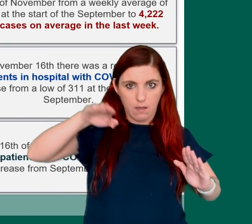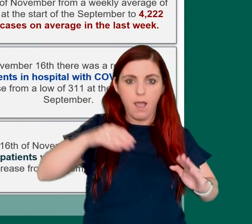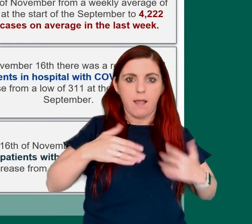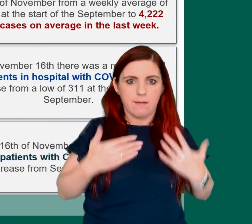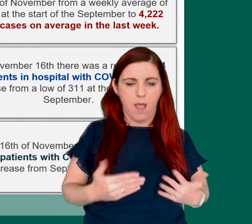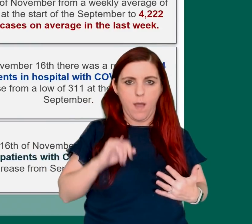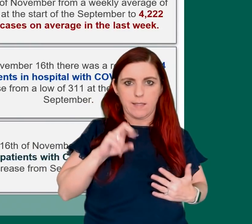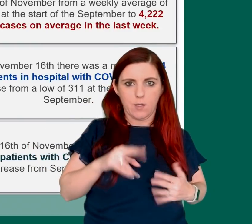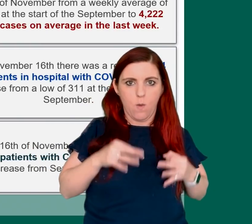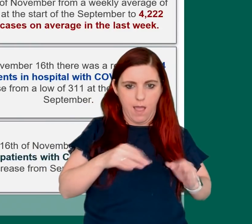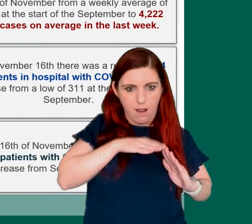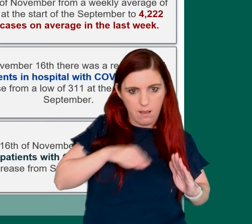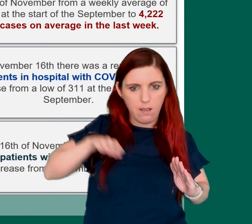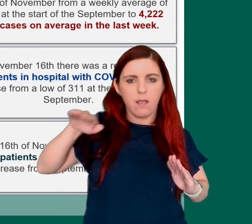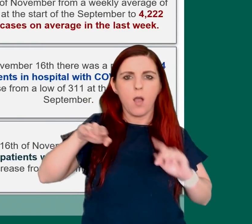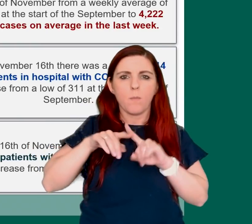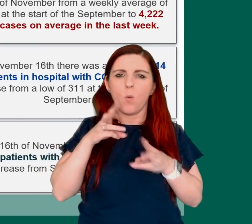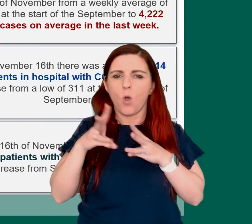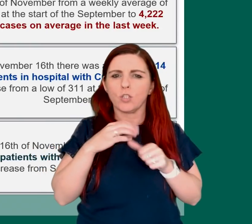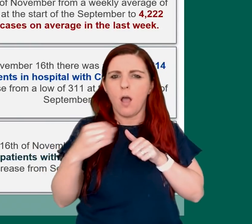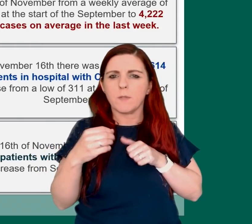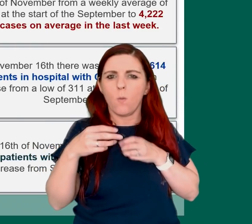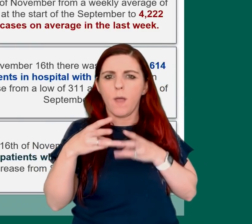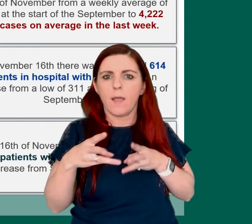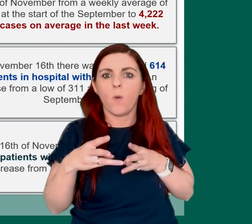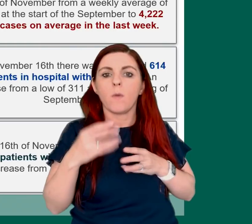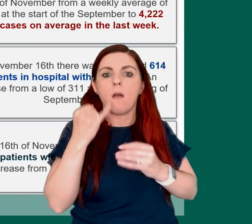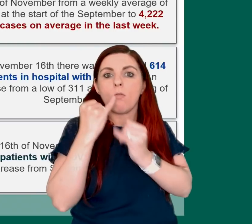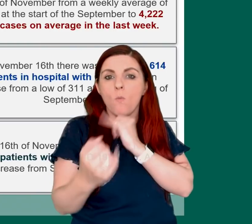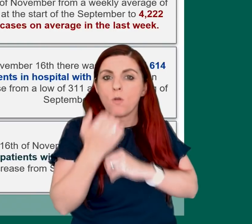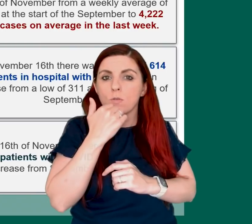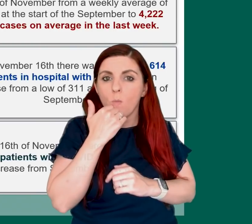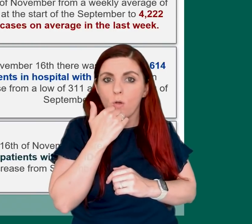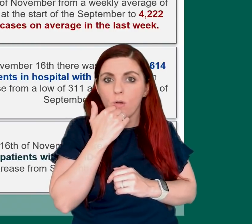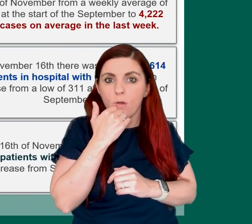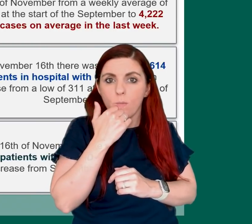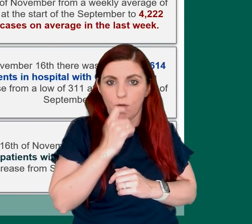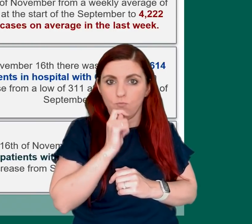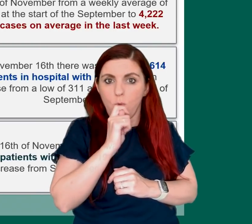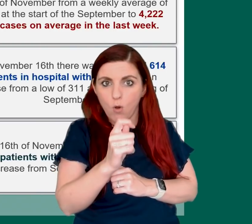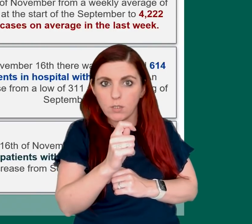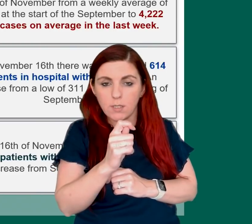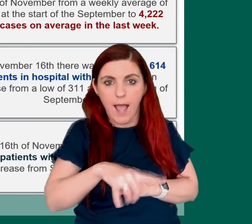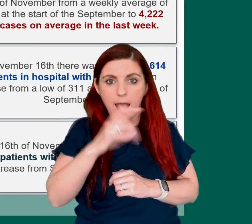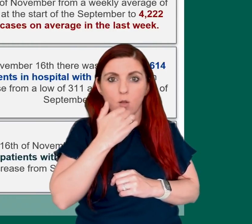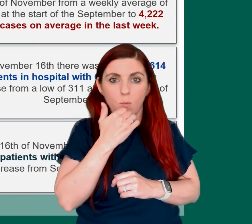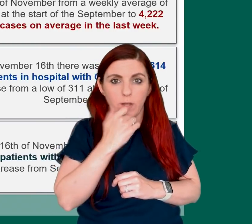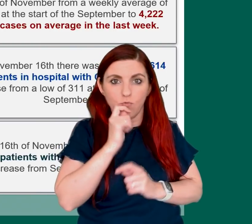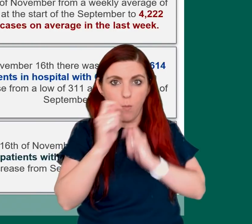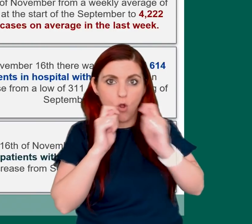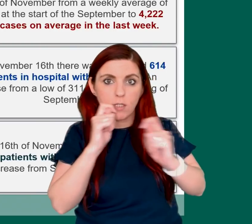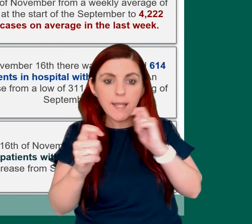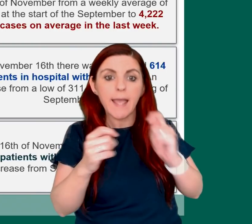lag works the other way. When we do reach this peak of cases and it begins to fall, it will be some time before the illness